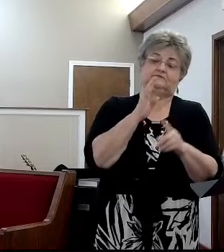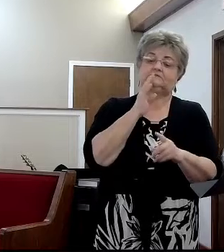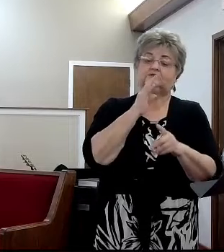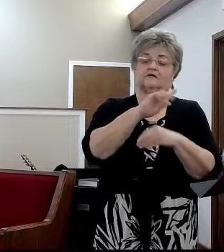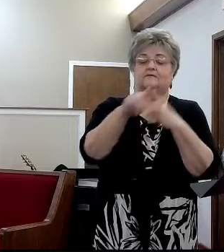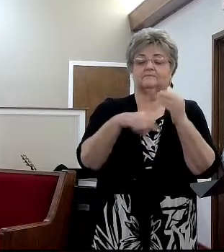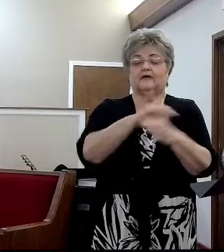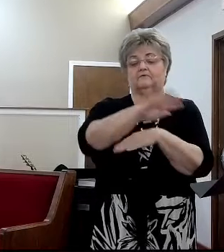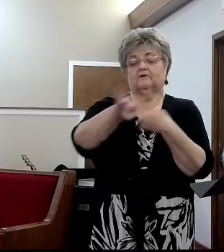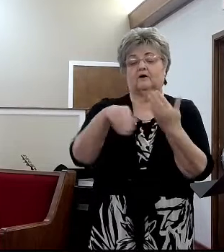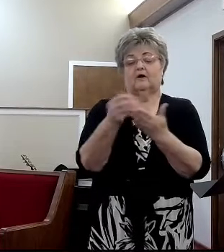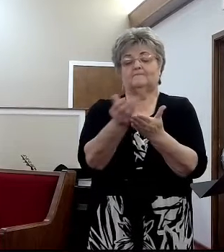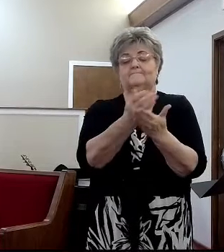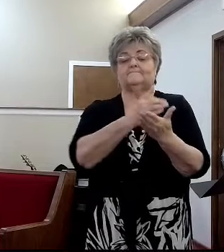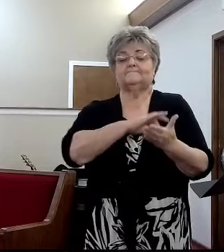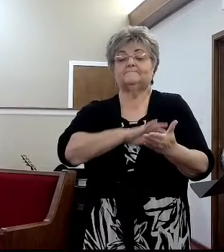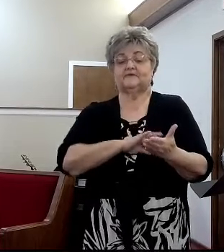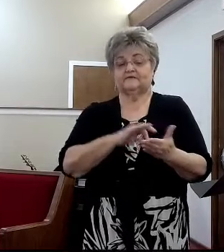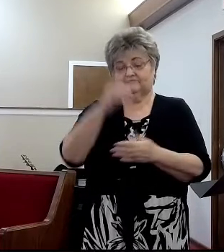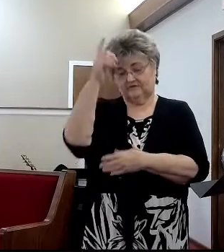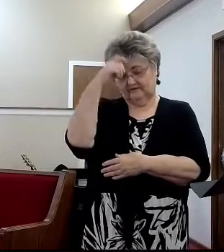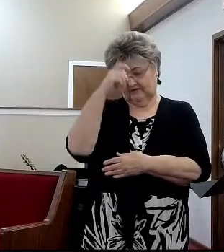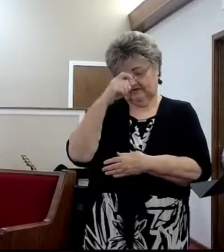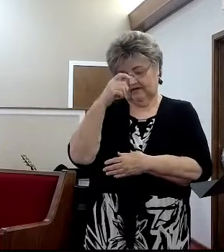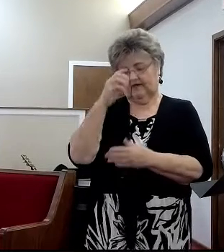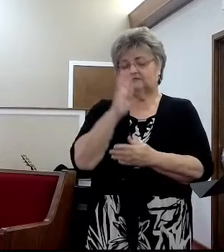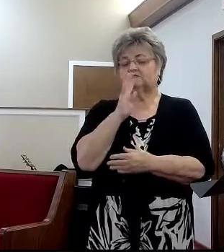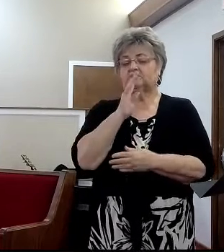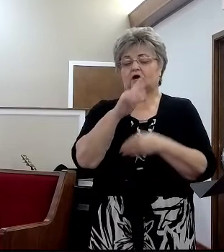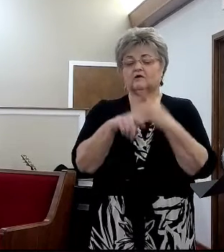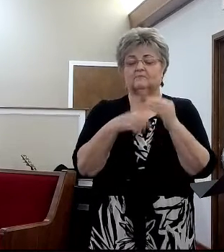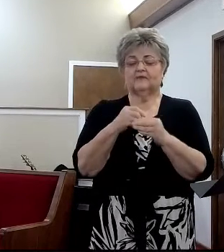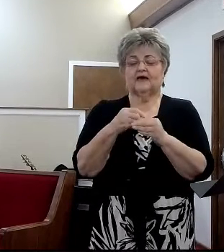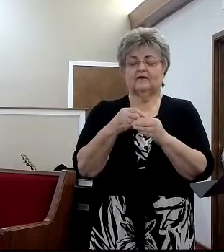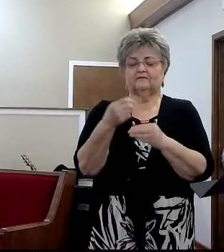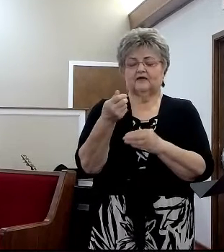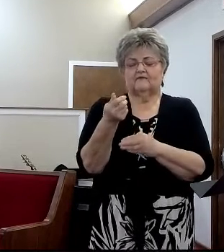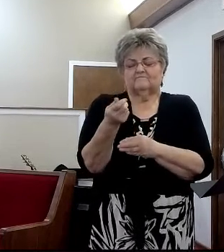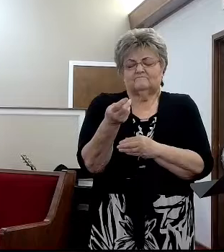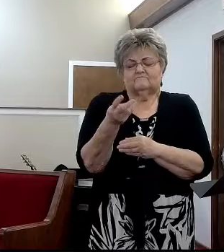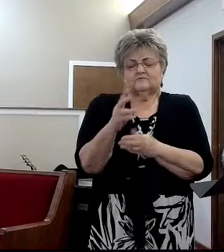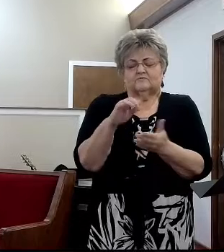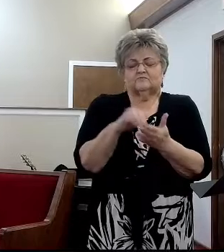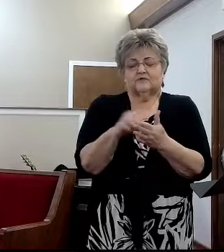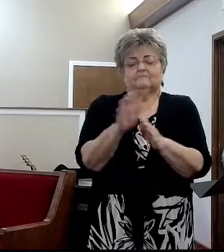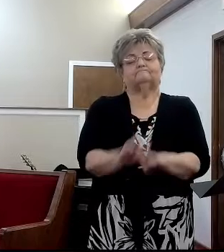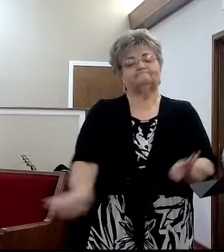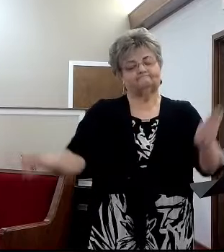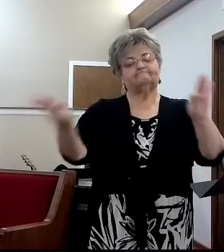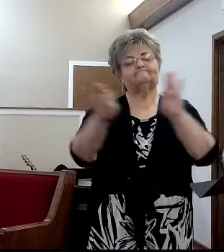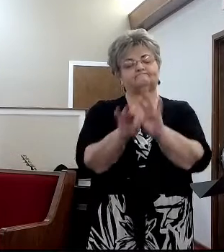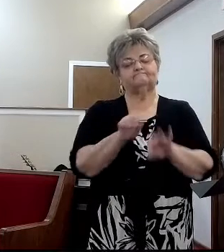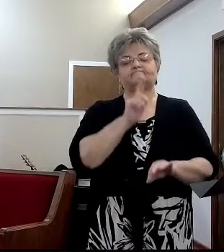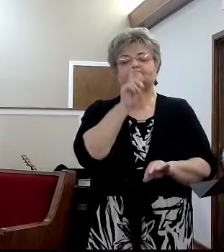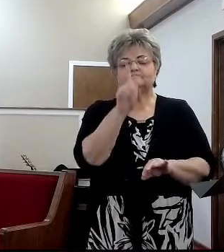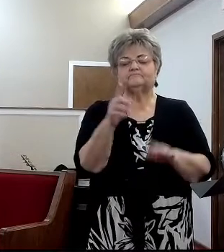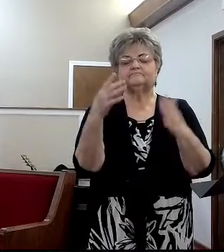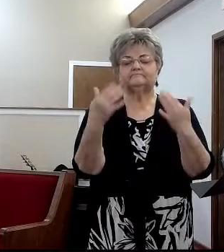wisdom. But we'll talk about a few that are definitely prominent that should help us out in today's world. So